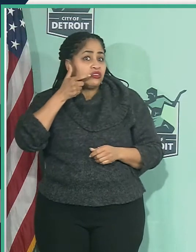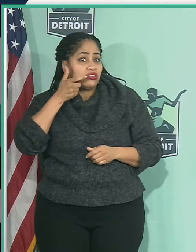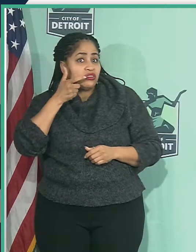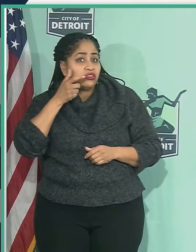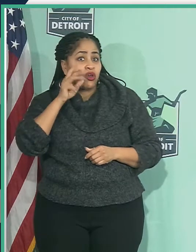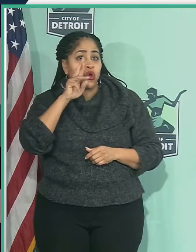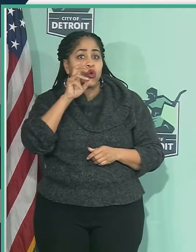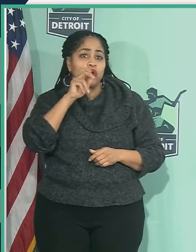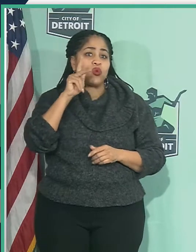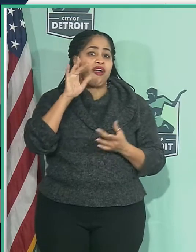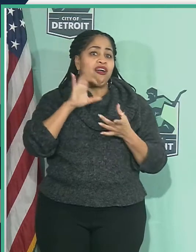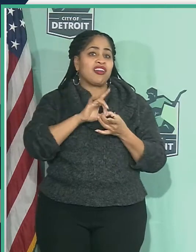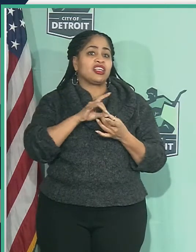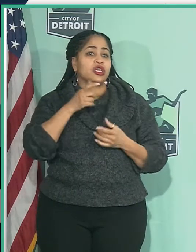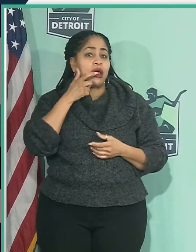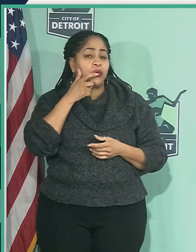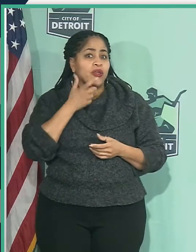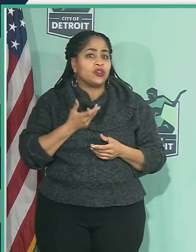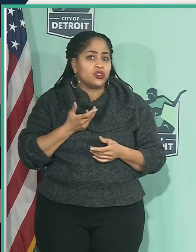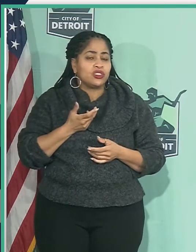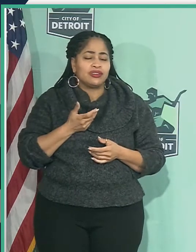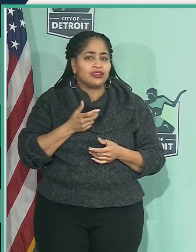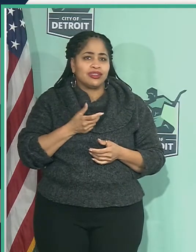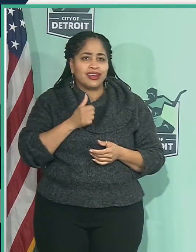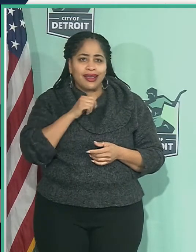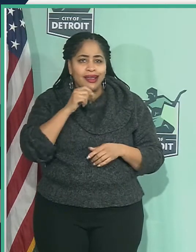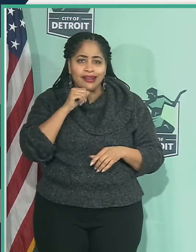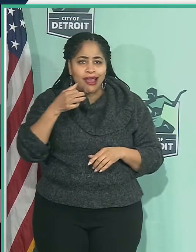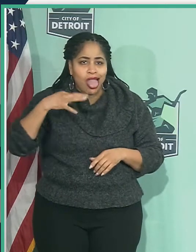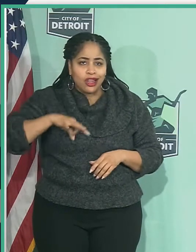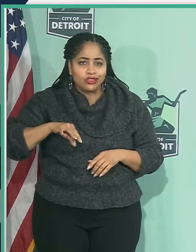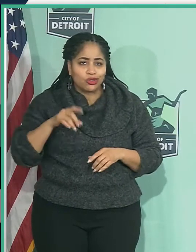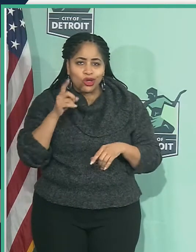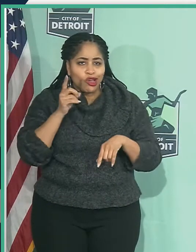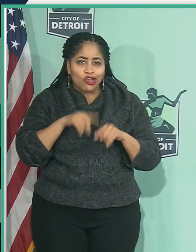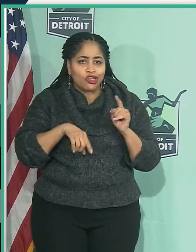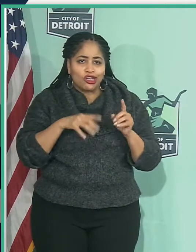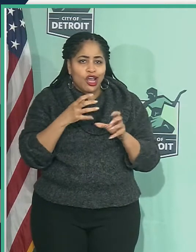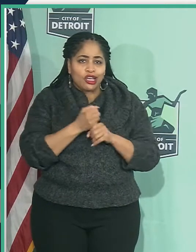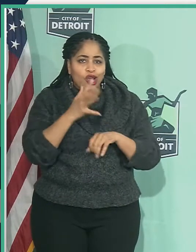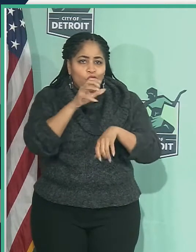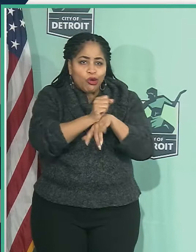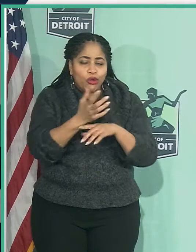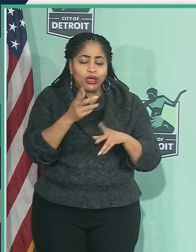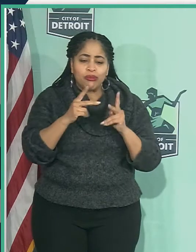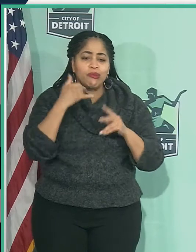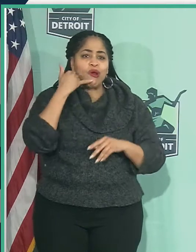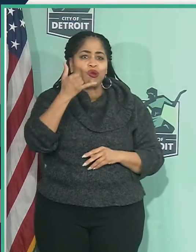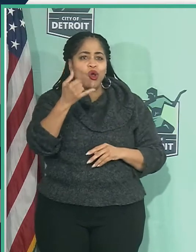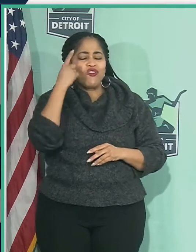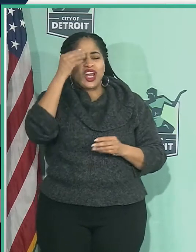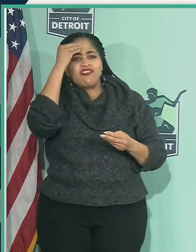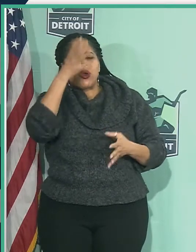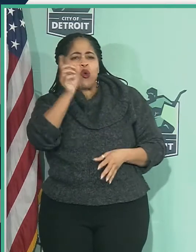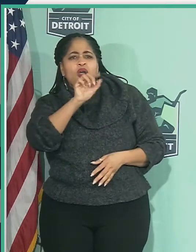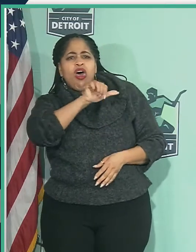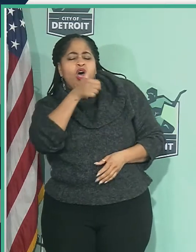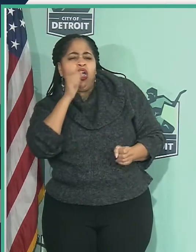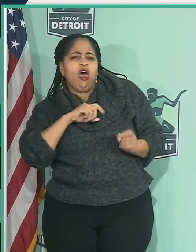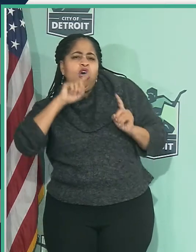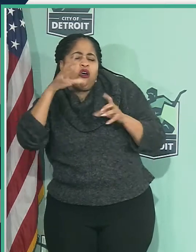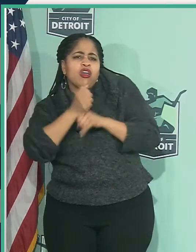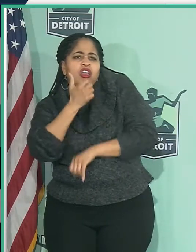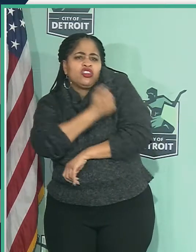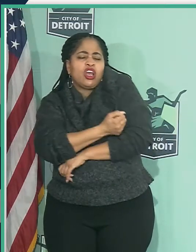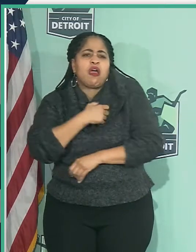Connections representative wasn't eligible for an appointment. We had people calling for information. Where else can I go get a shot?